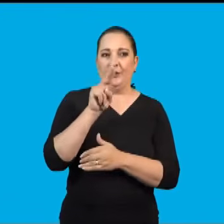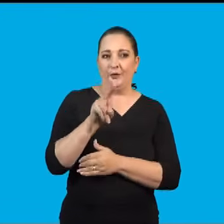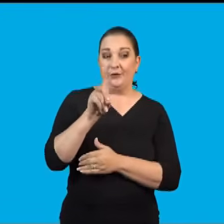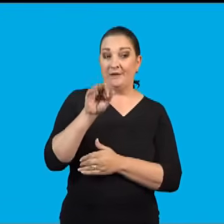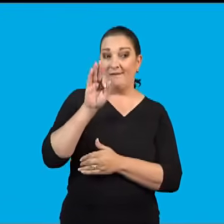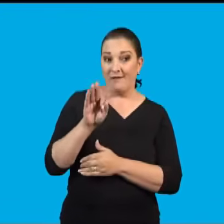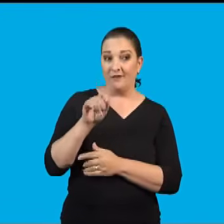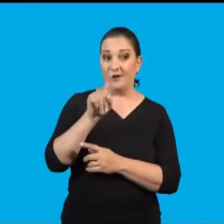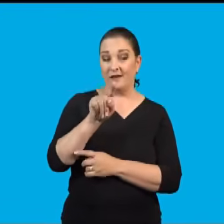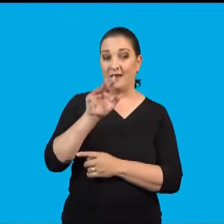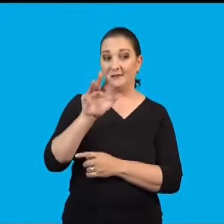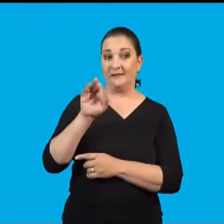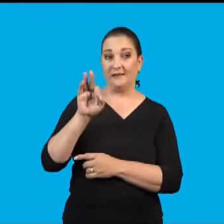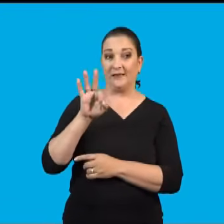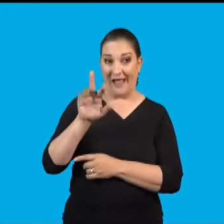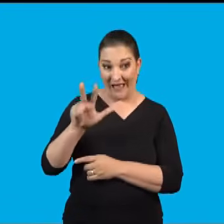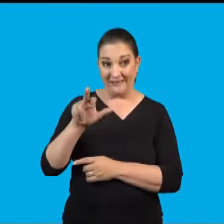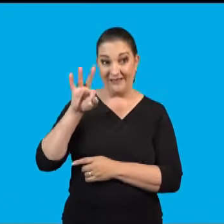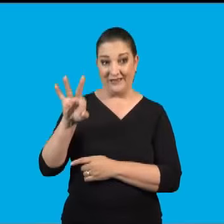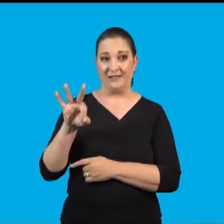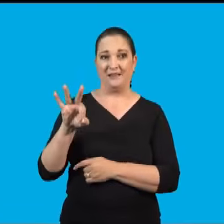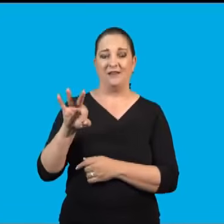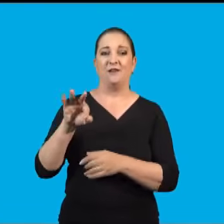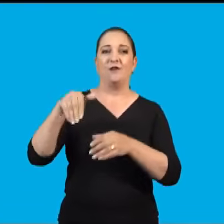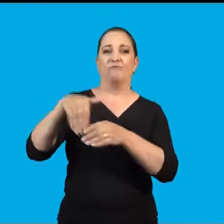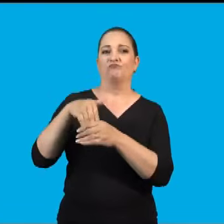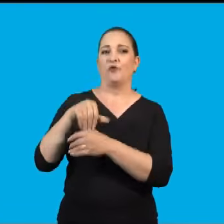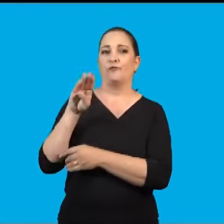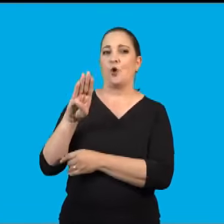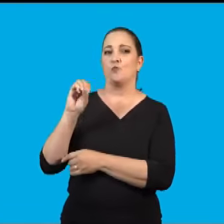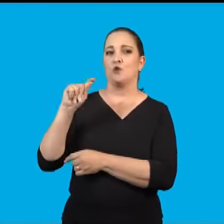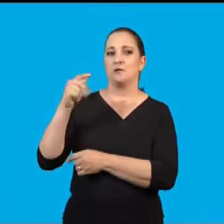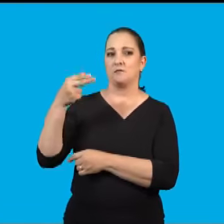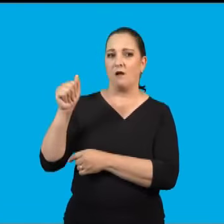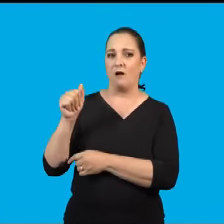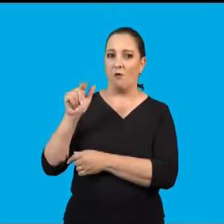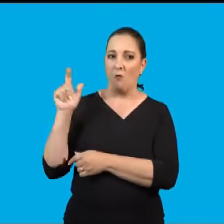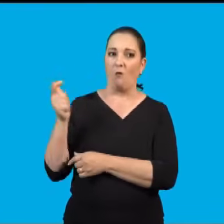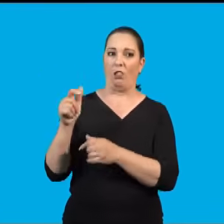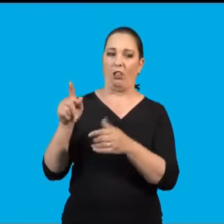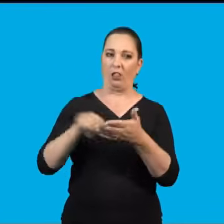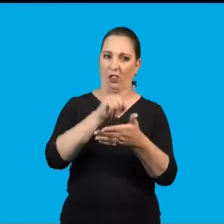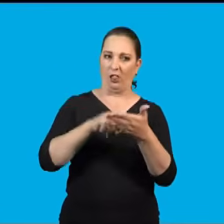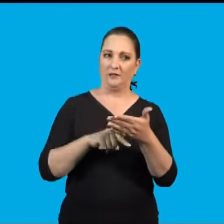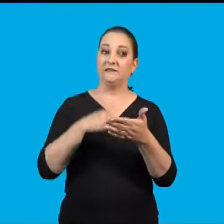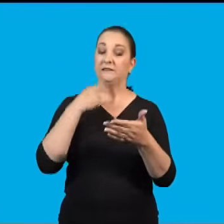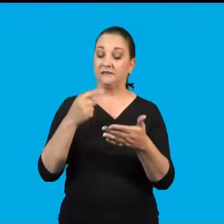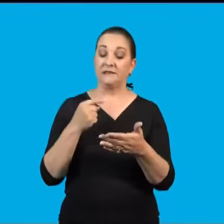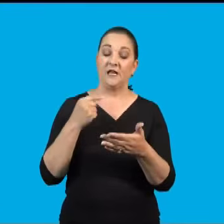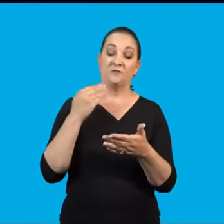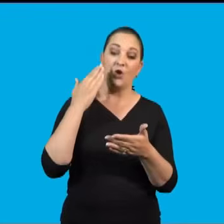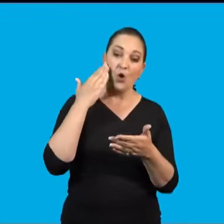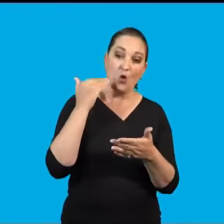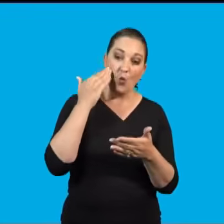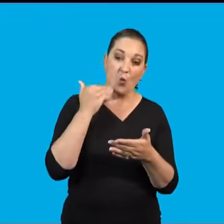is directed at Botha's call for elections for a tricameral parliament. It urges all white, colored,